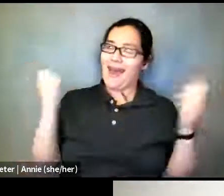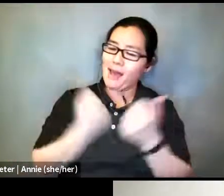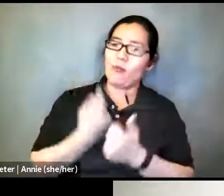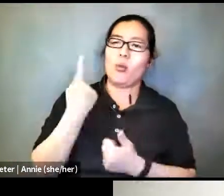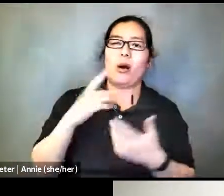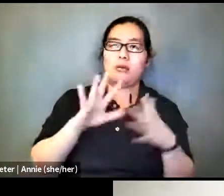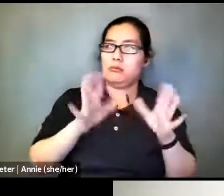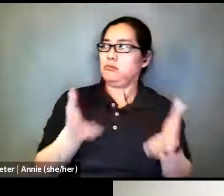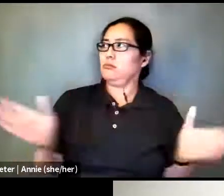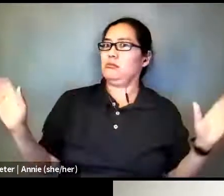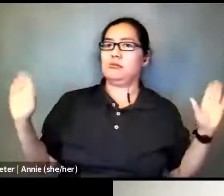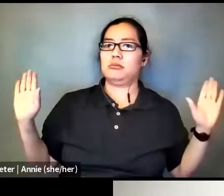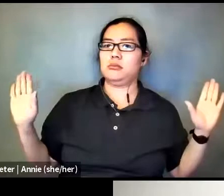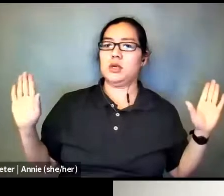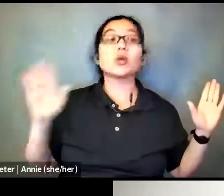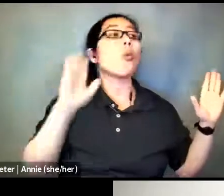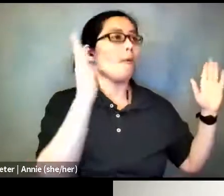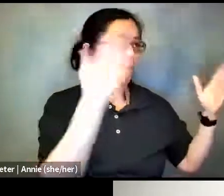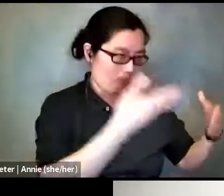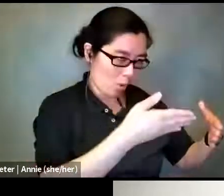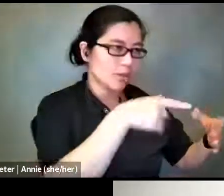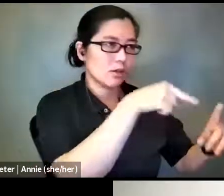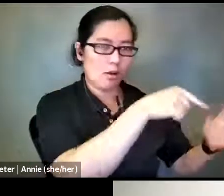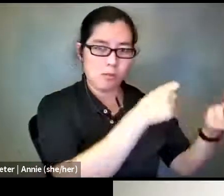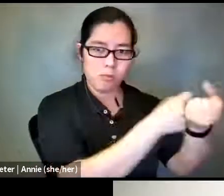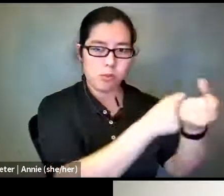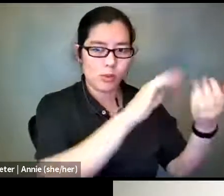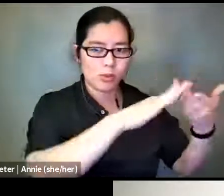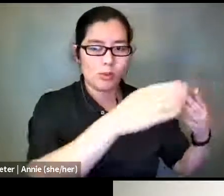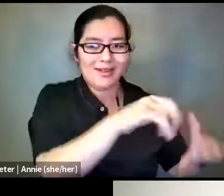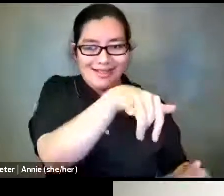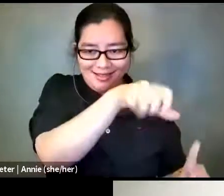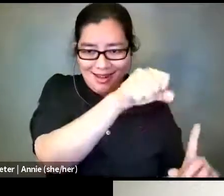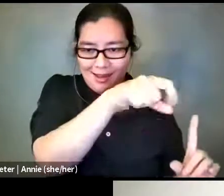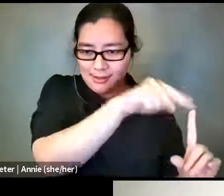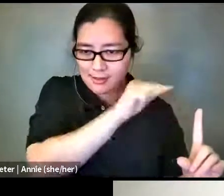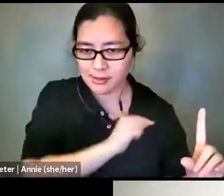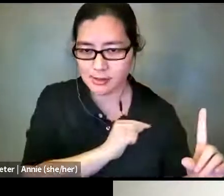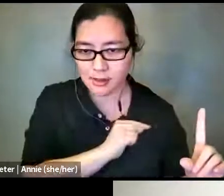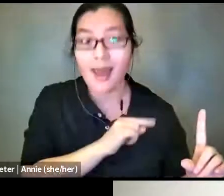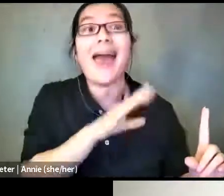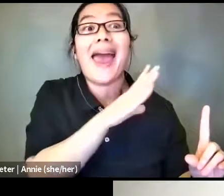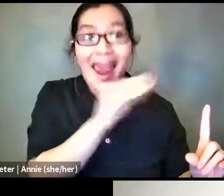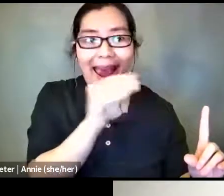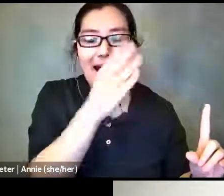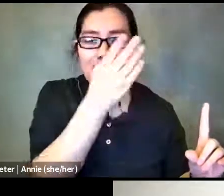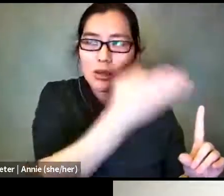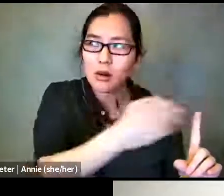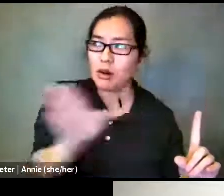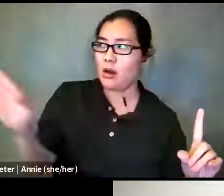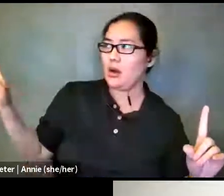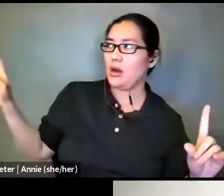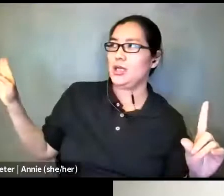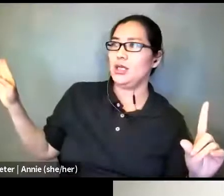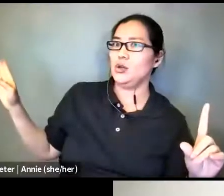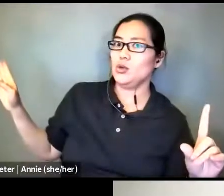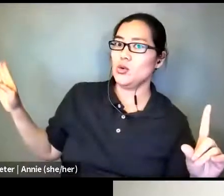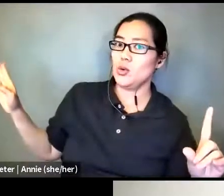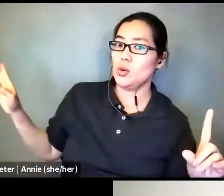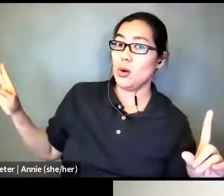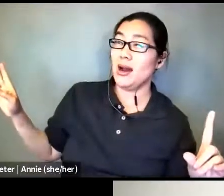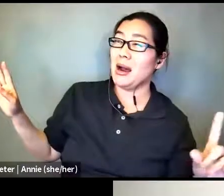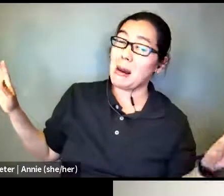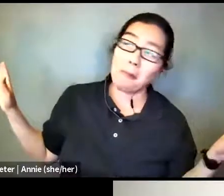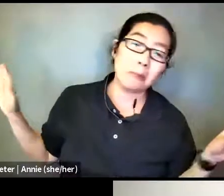on this, and we need to focus on this, and together, if we do that, we will fundamentally dismantle the